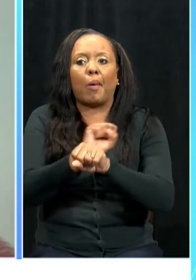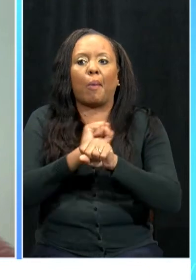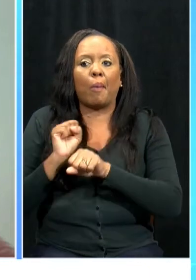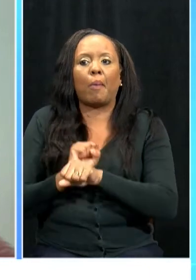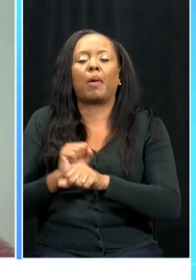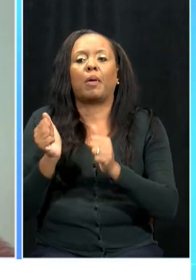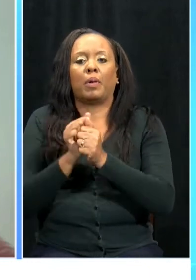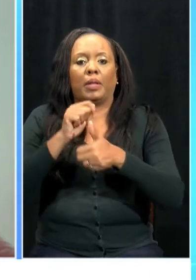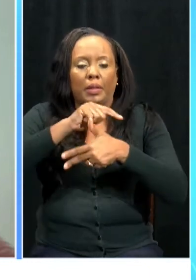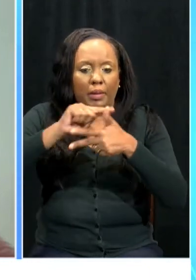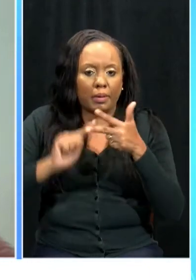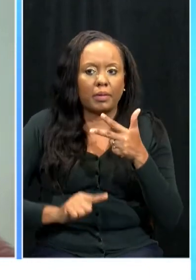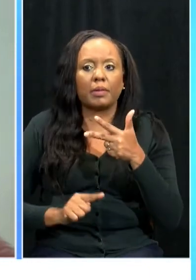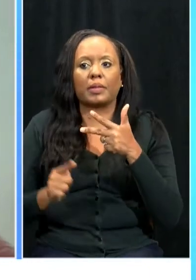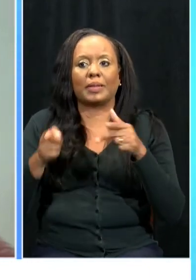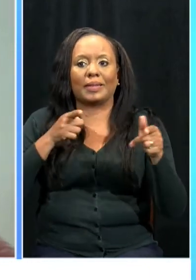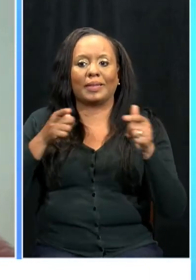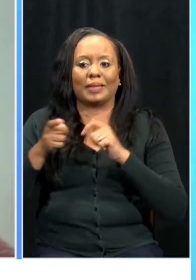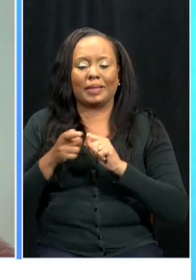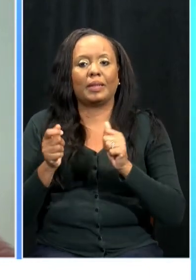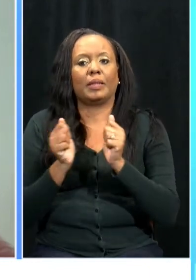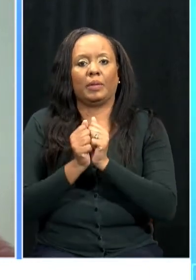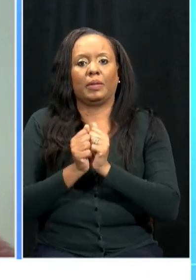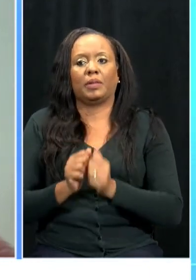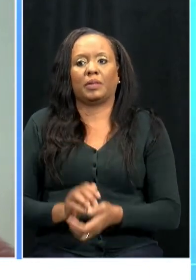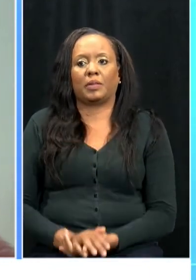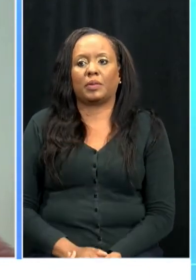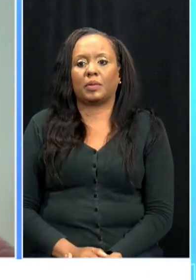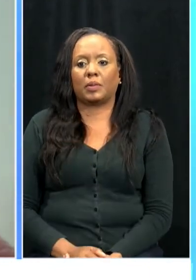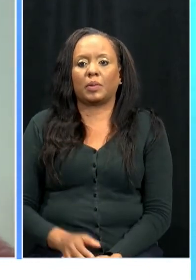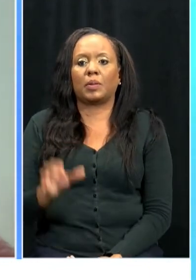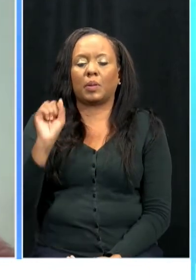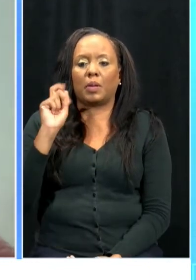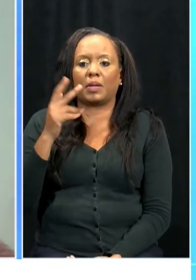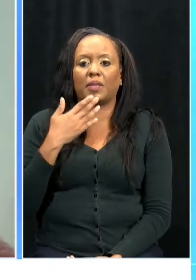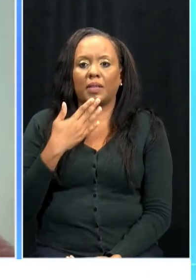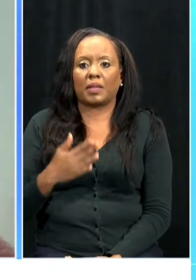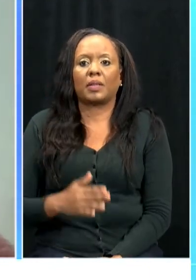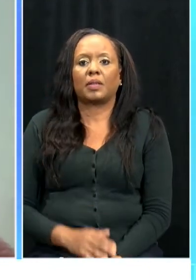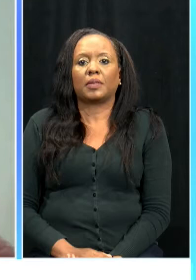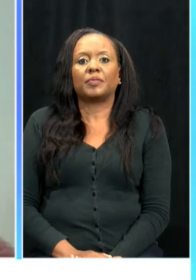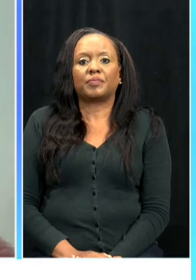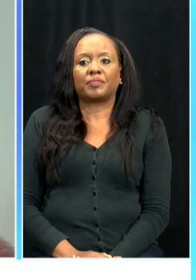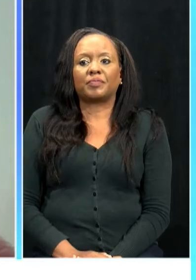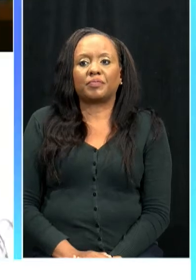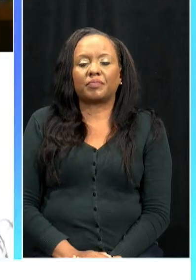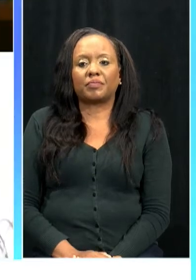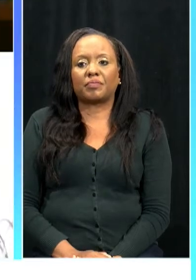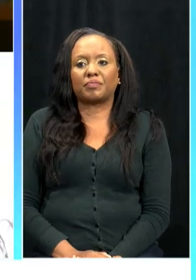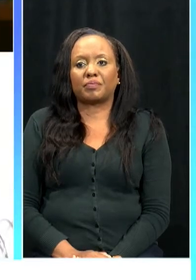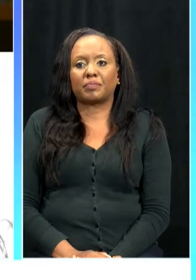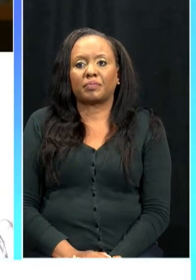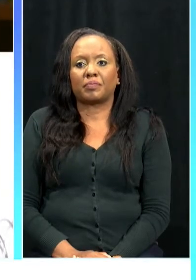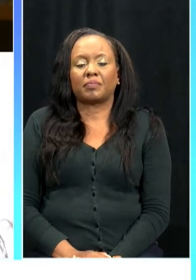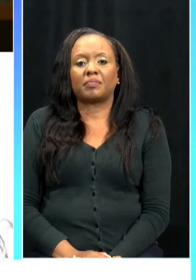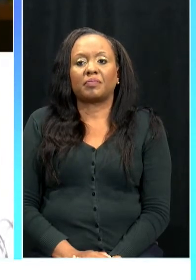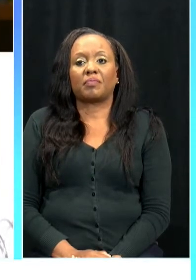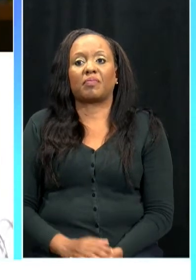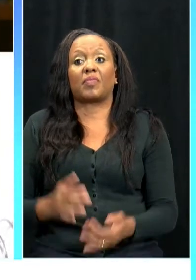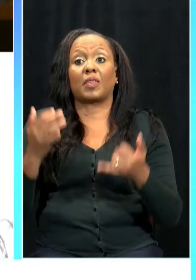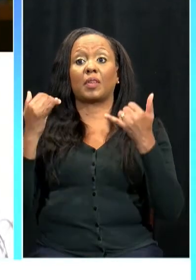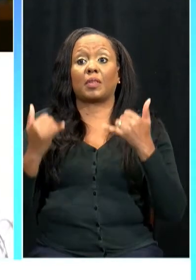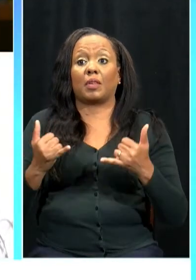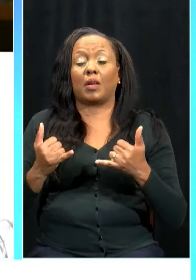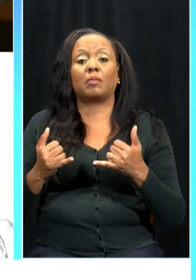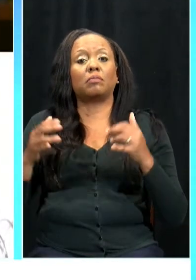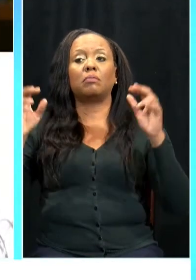that we still have dealing with as a people. Okay, I thank think you. that's it. Yes, thank you very much, Ambassador. Now, the people say it's our